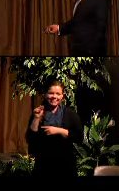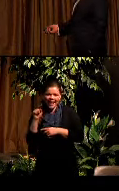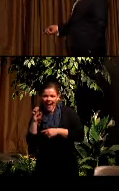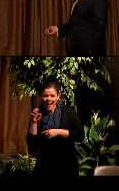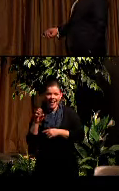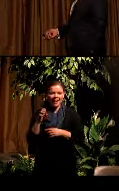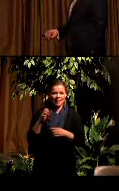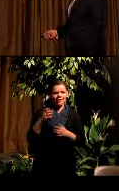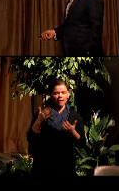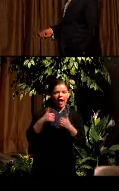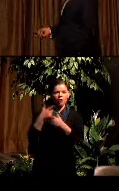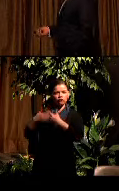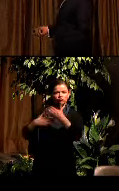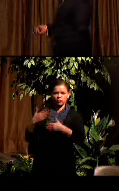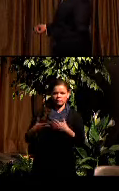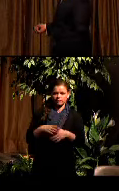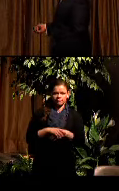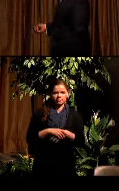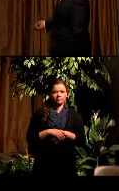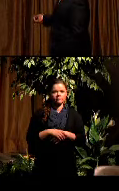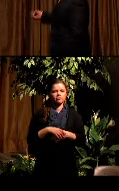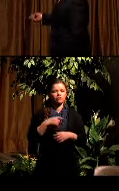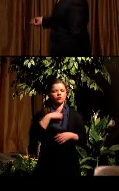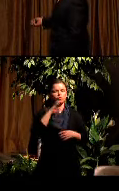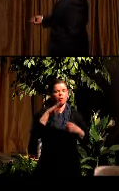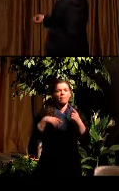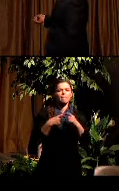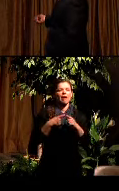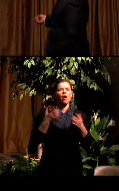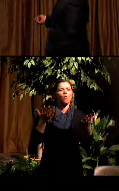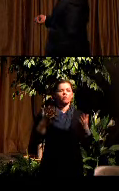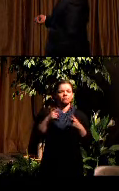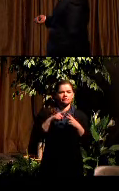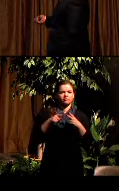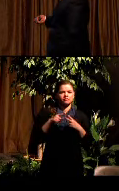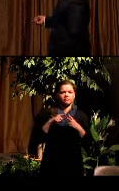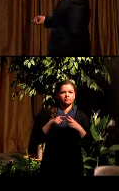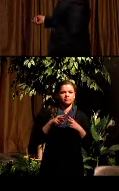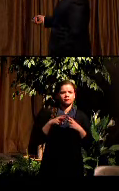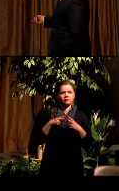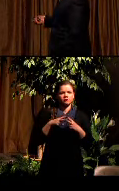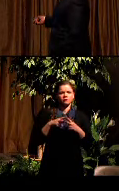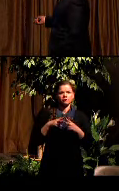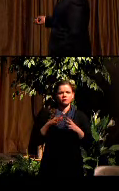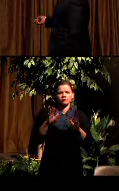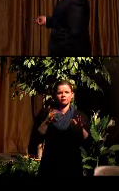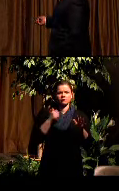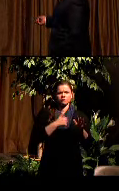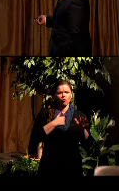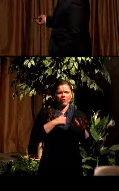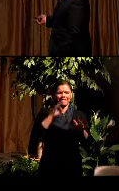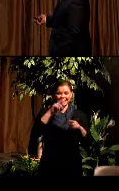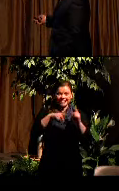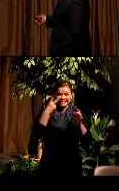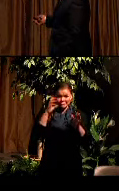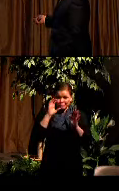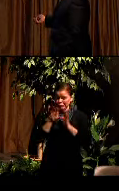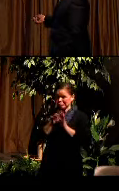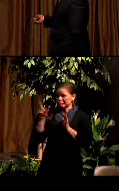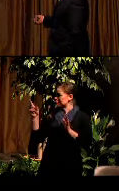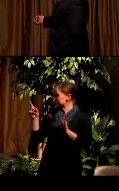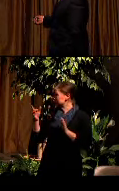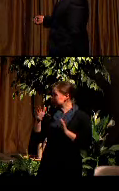both of these as we cover most of these different species. I apologize for the quality of the slide here. This, if you could see that all these